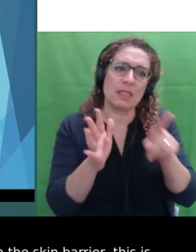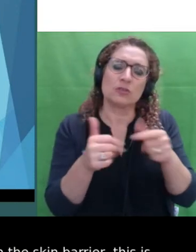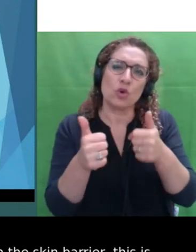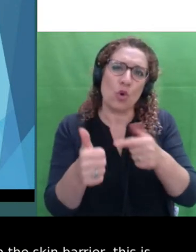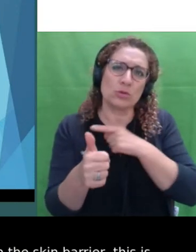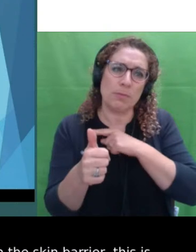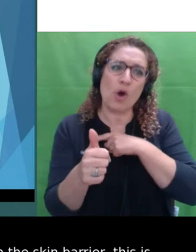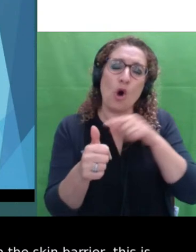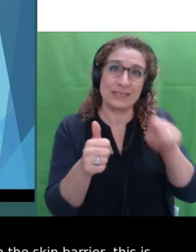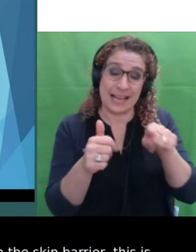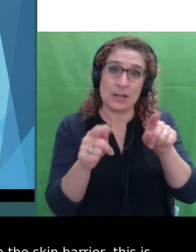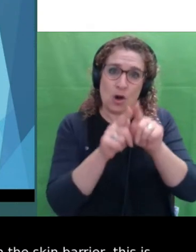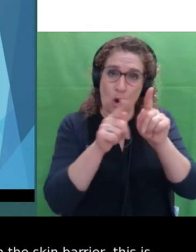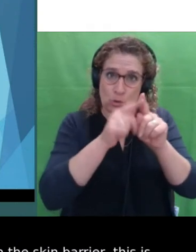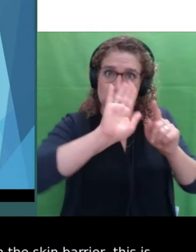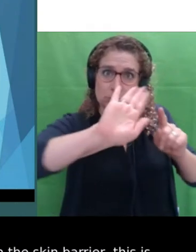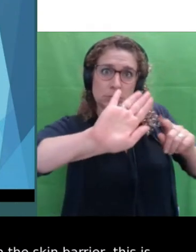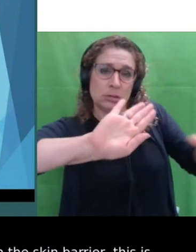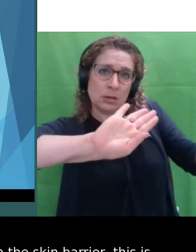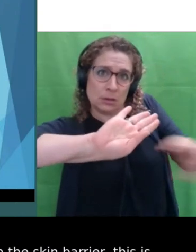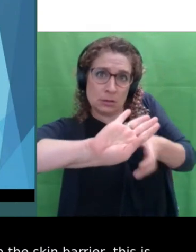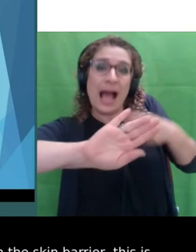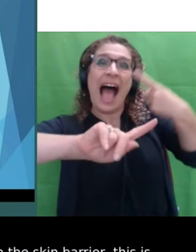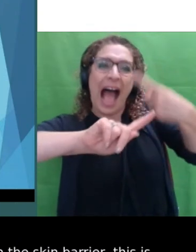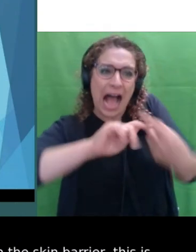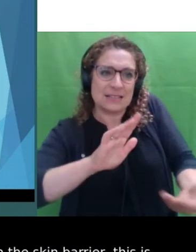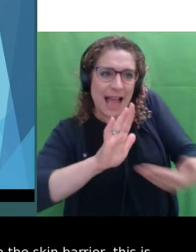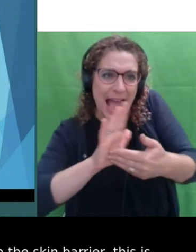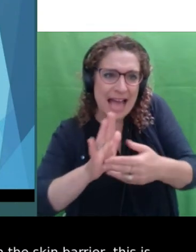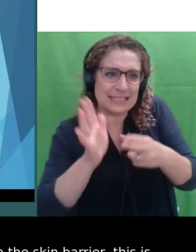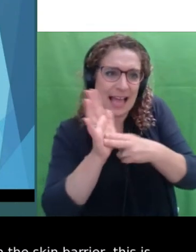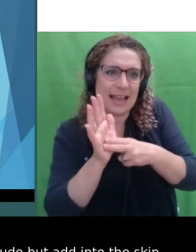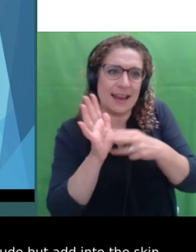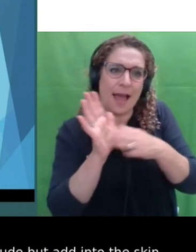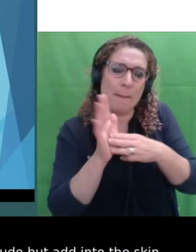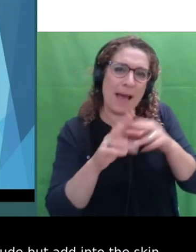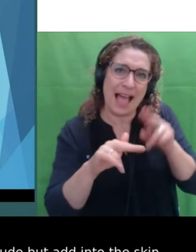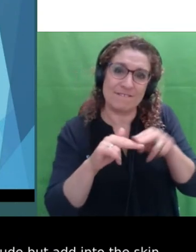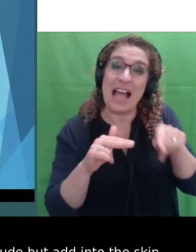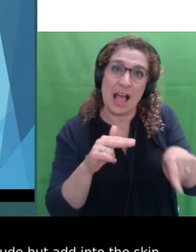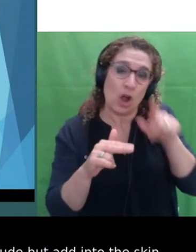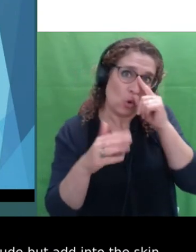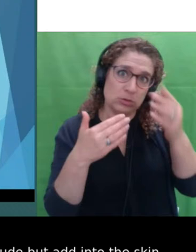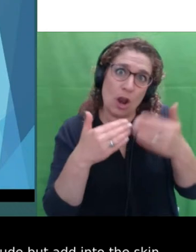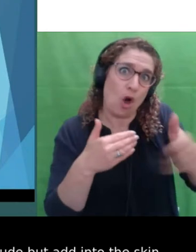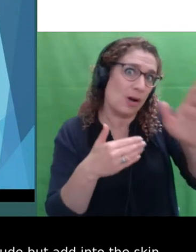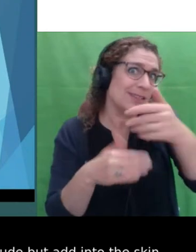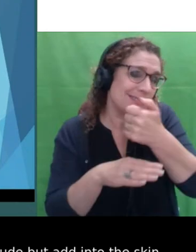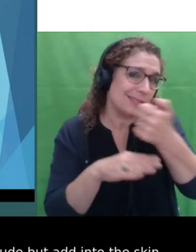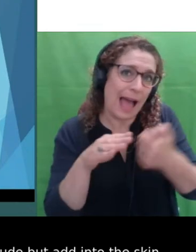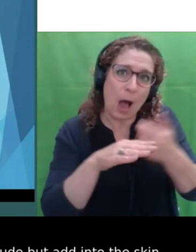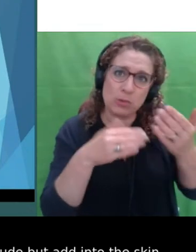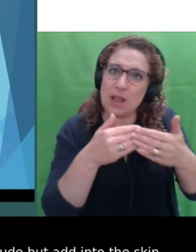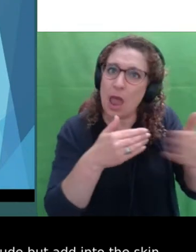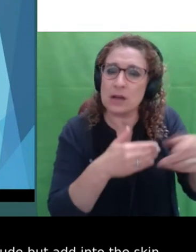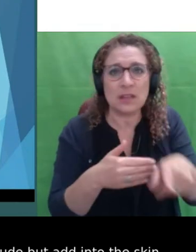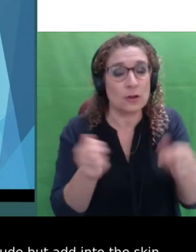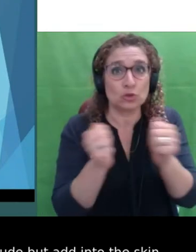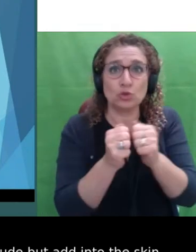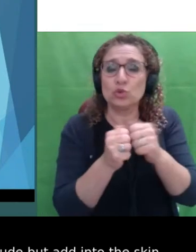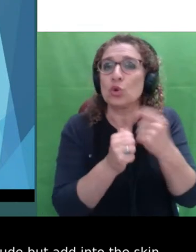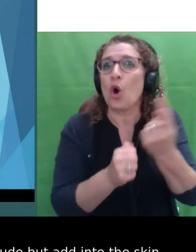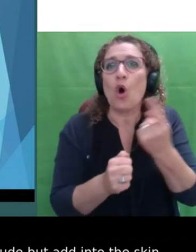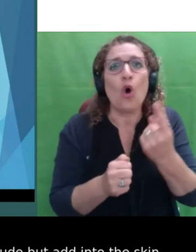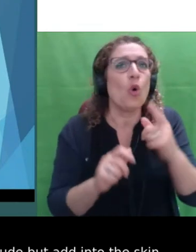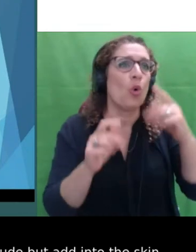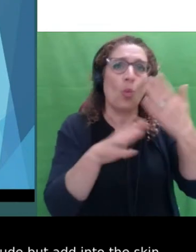more cosmetic acceptable and they probably last six hours rather than two hours so again for someone at school or college or work that's a